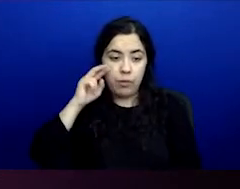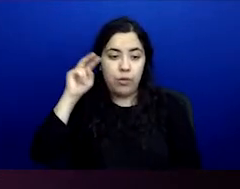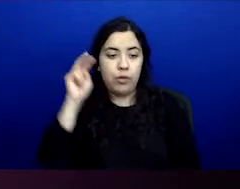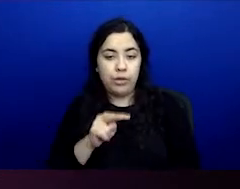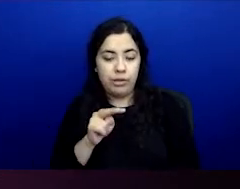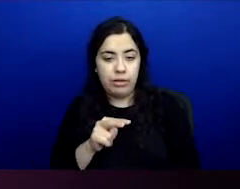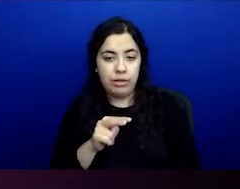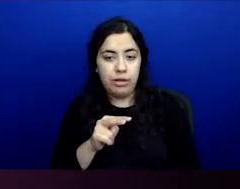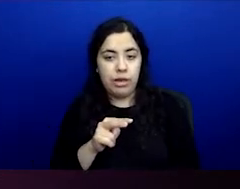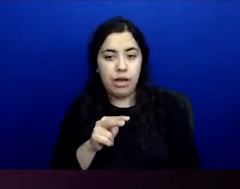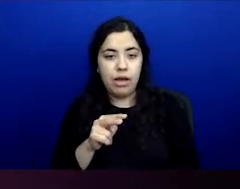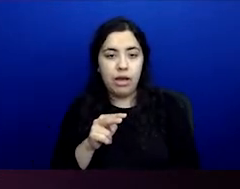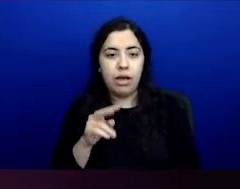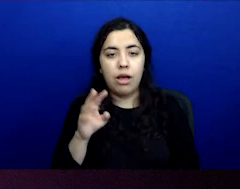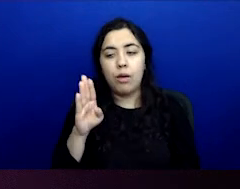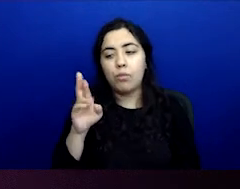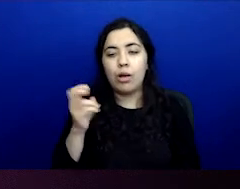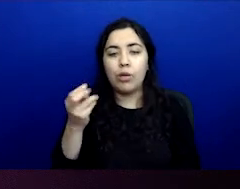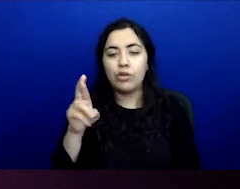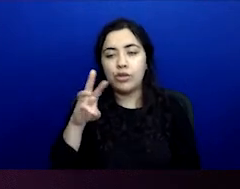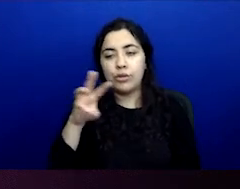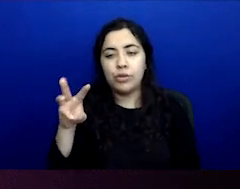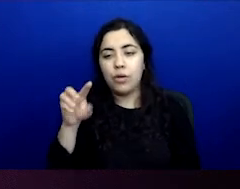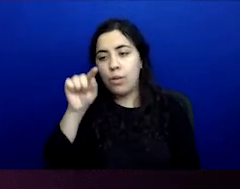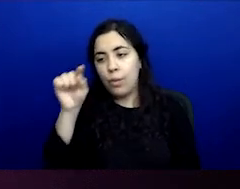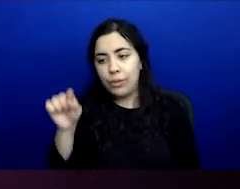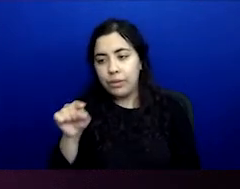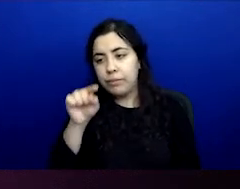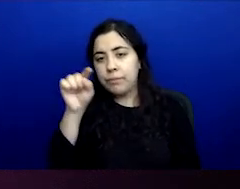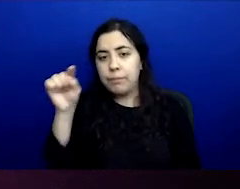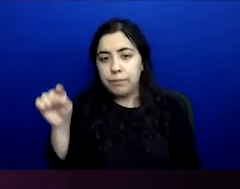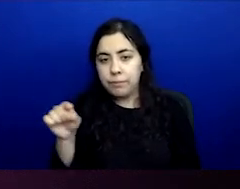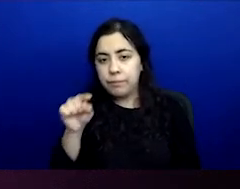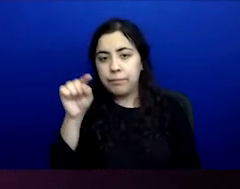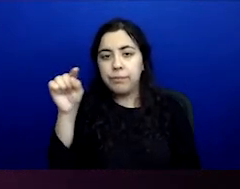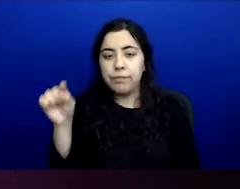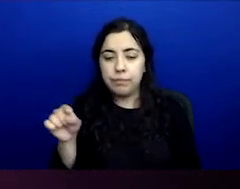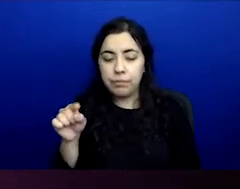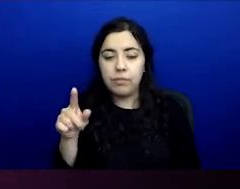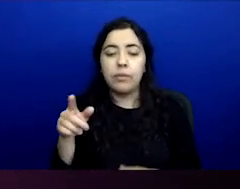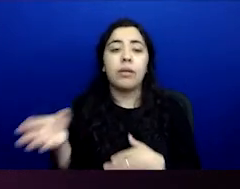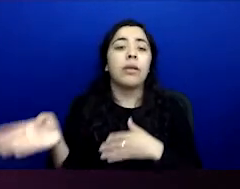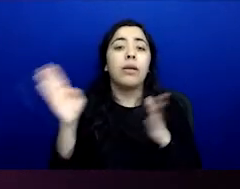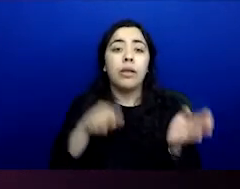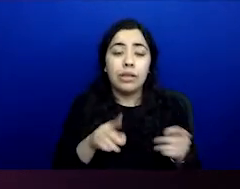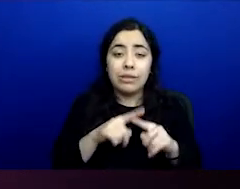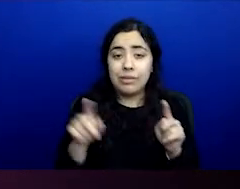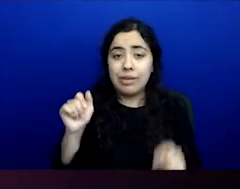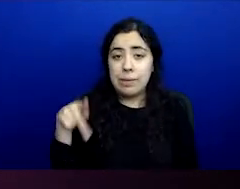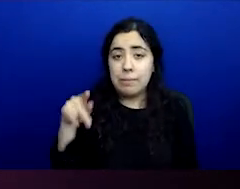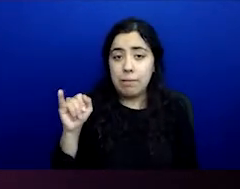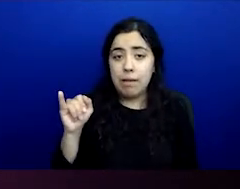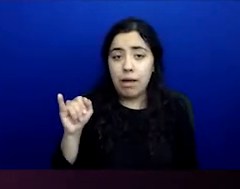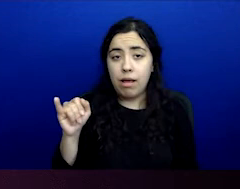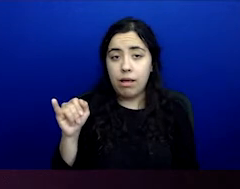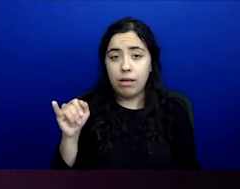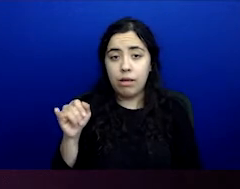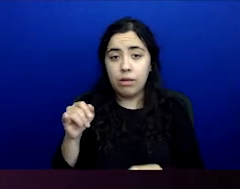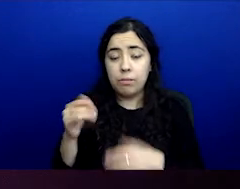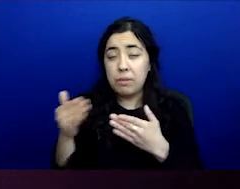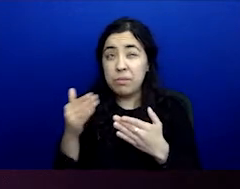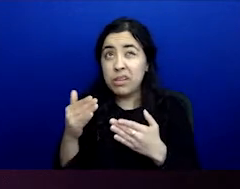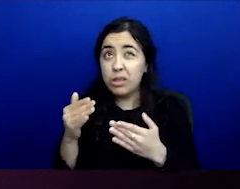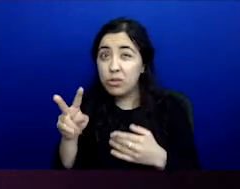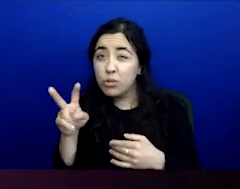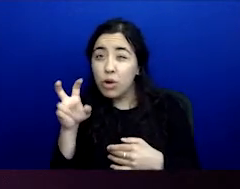at the browser loading screen until we get back something. And then I have another API call. Maybe it takes 200 milliseconds, maybe it